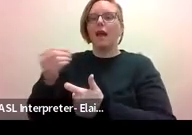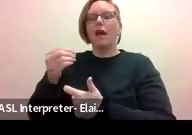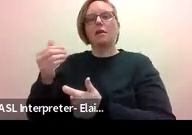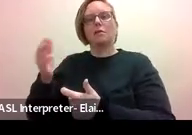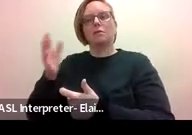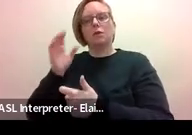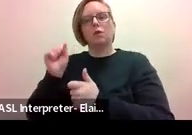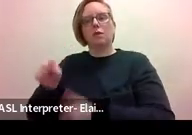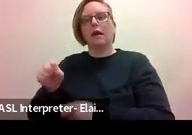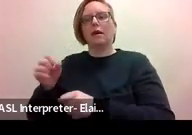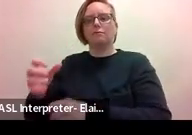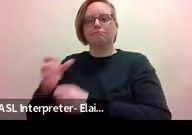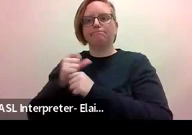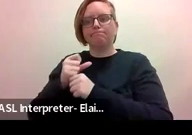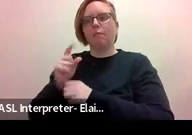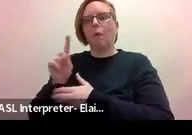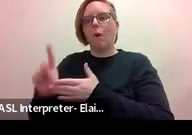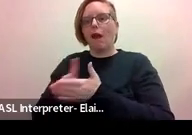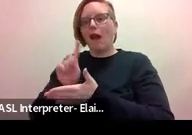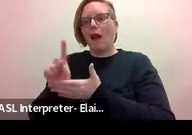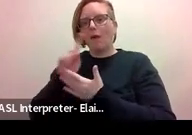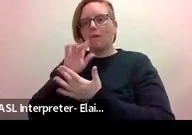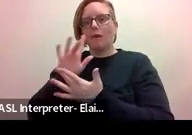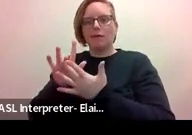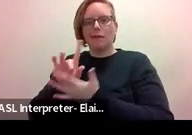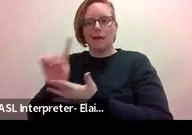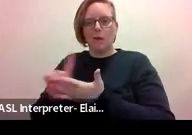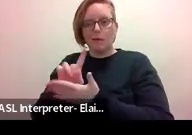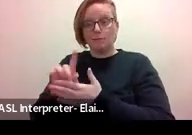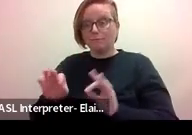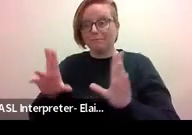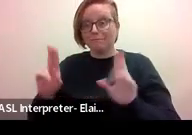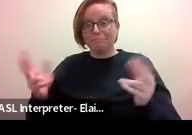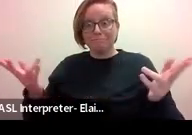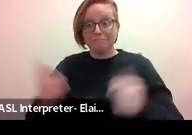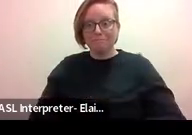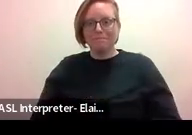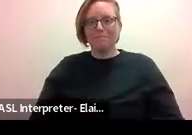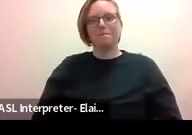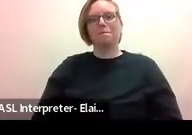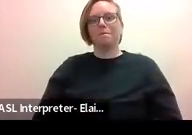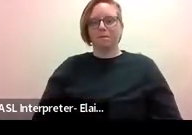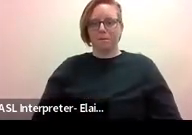So nothing more fun than that.